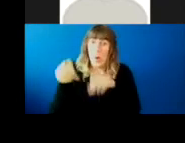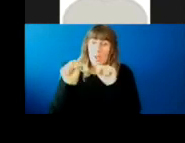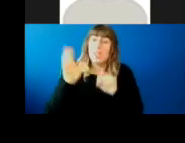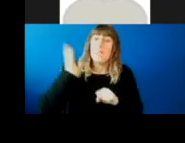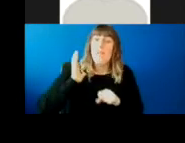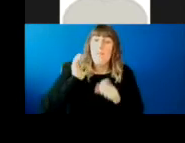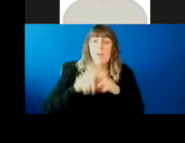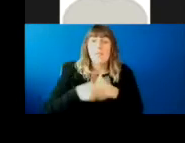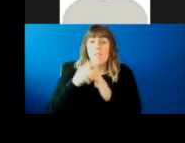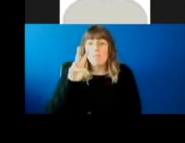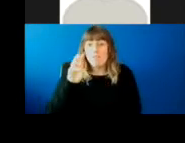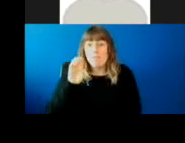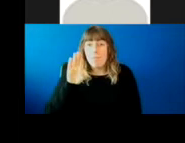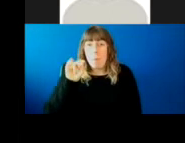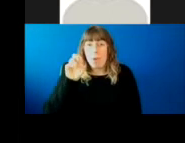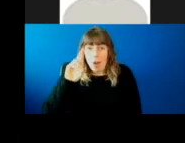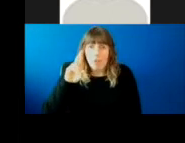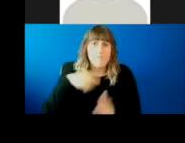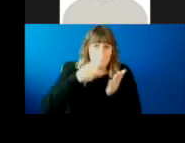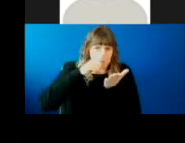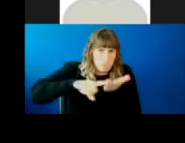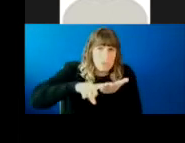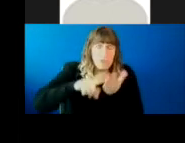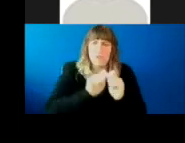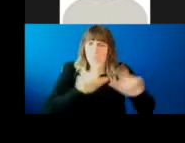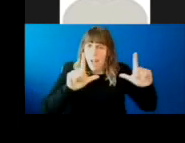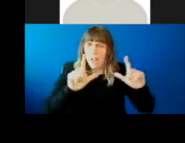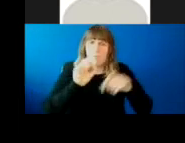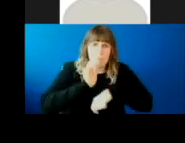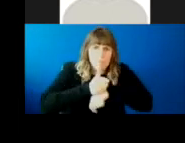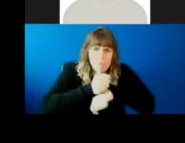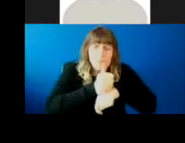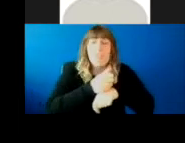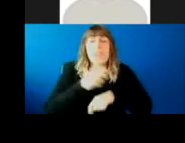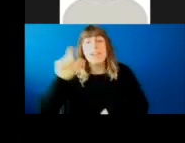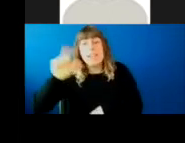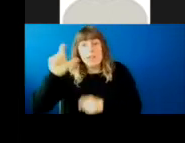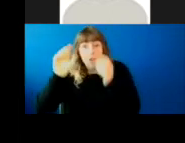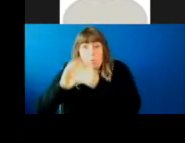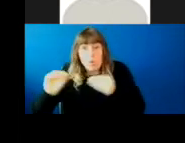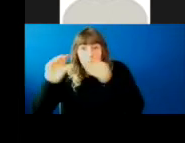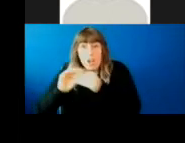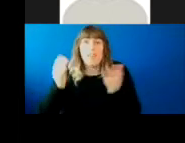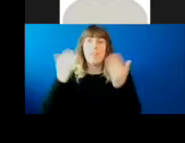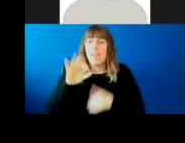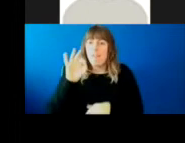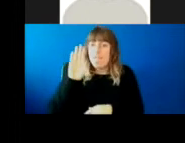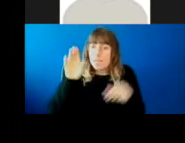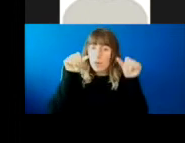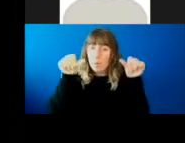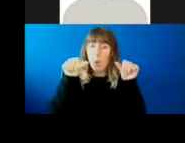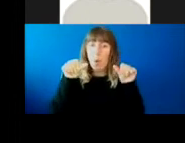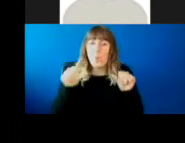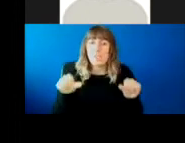webinar. I did a ton of research, did some slides. It also became an Instagram story. It also became a Facebook post. It also became